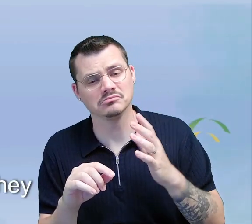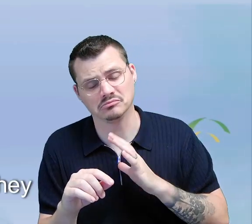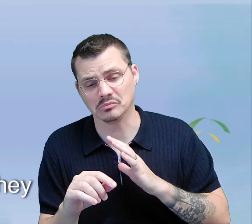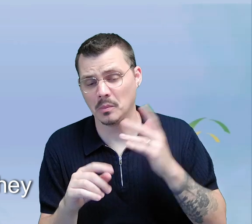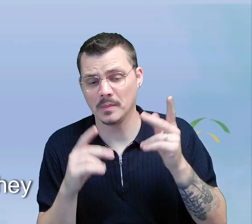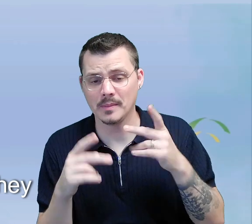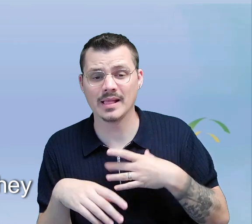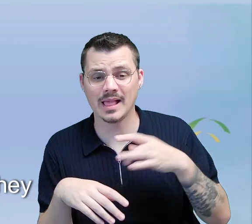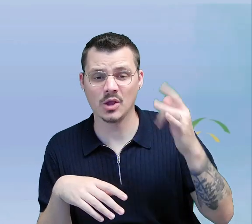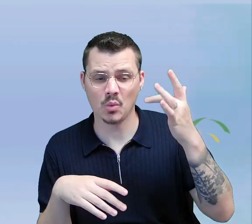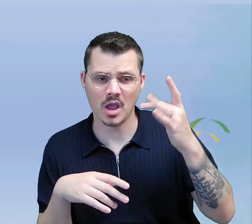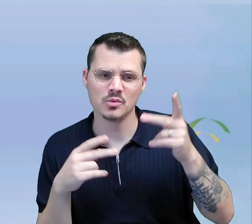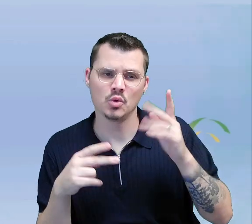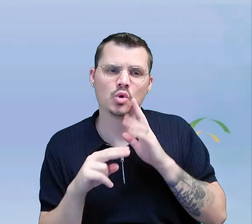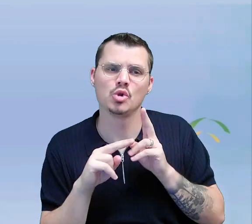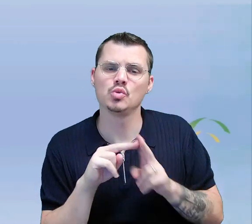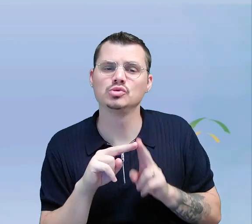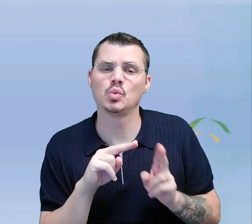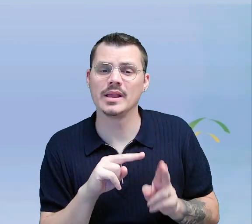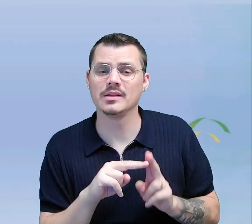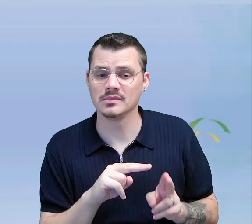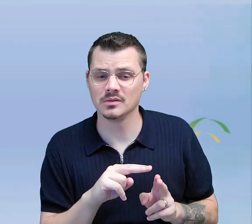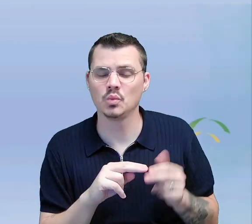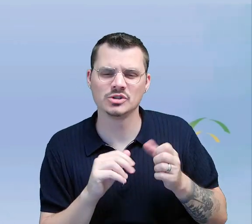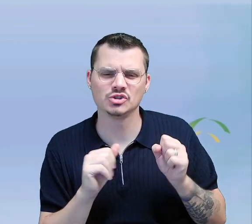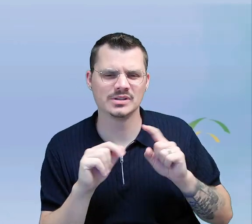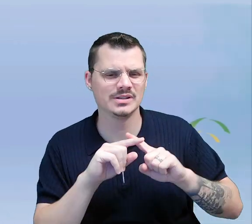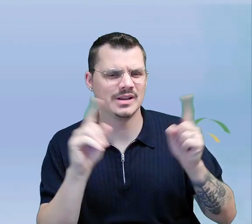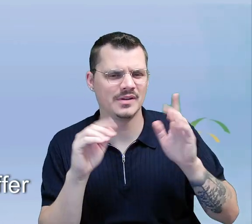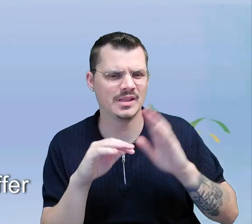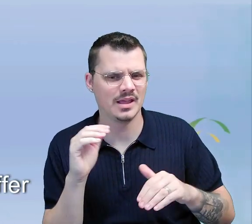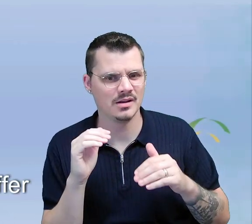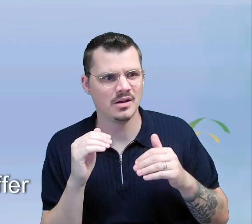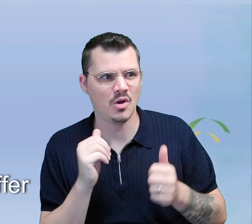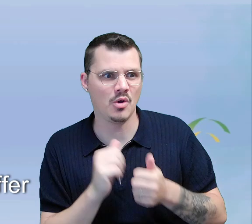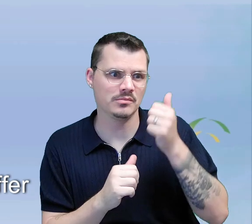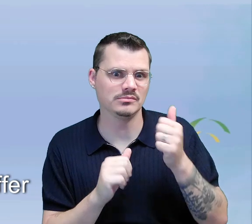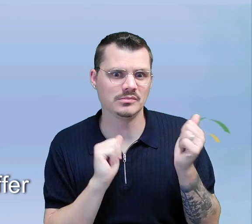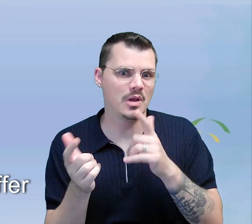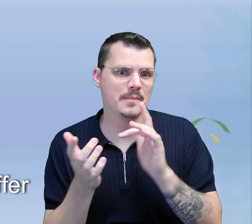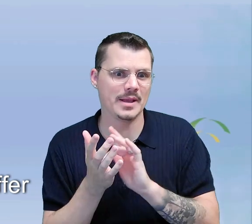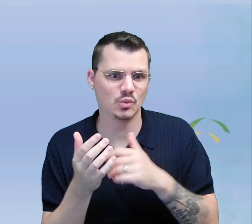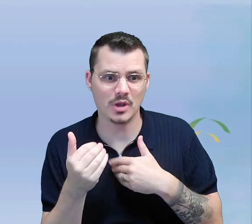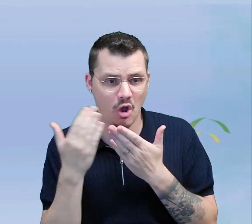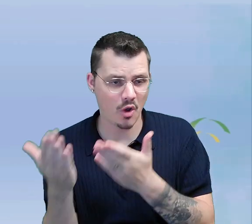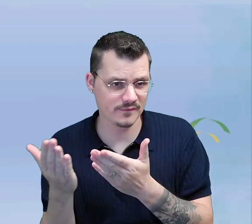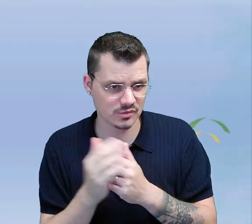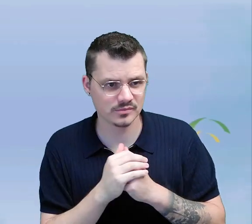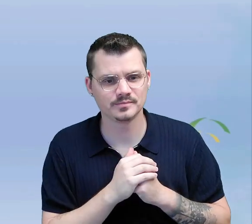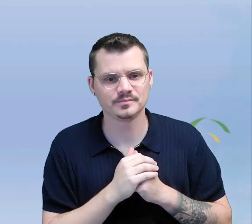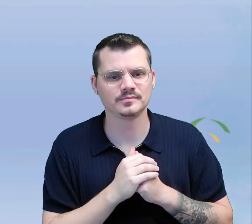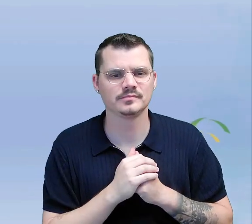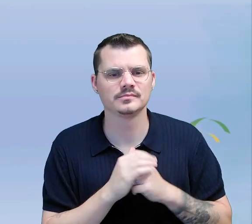people really like it because they lose weight on it, which is different than almost all the other medicines we offer people.